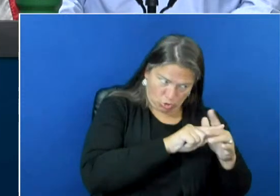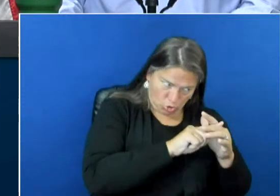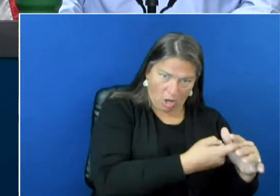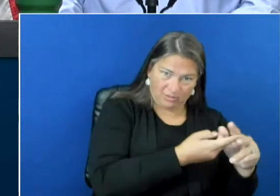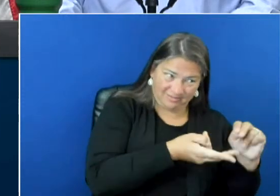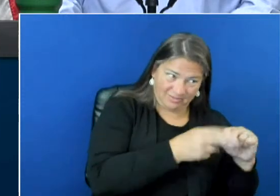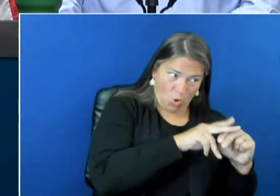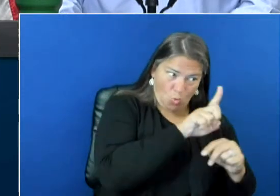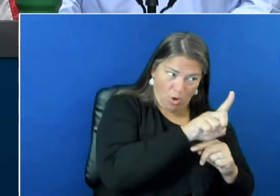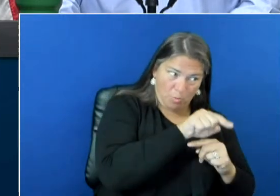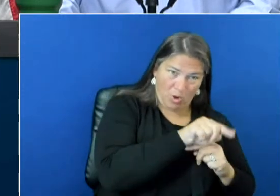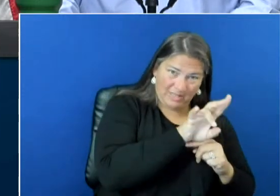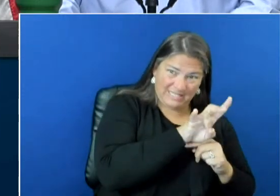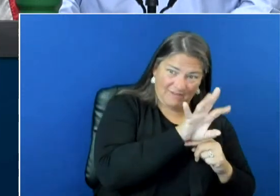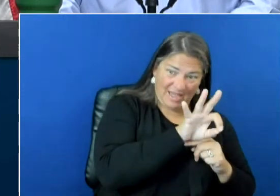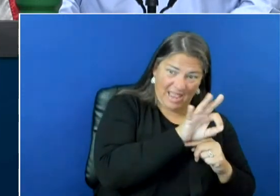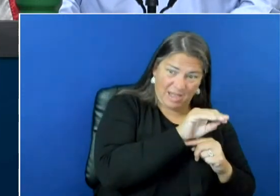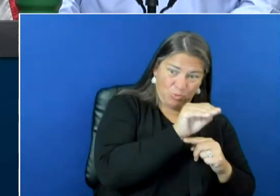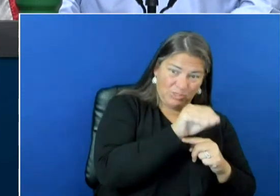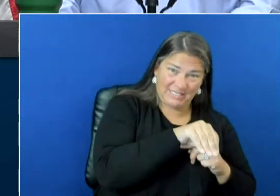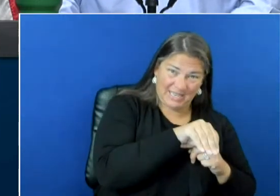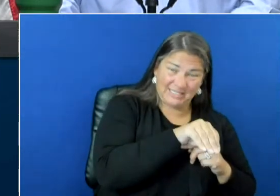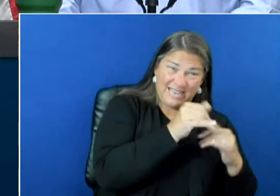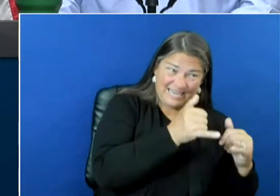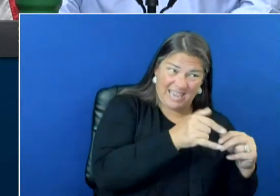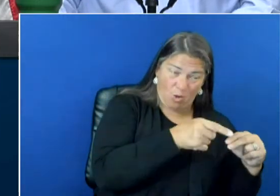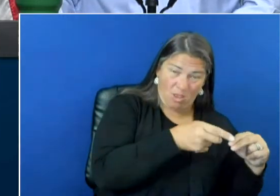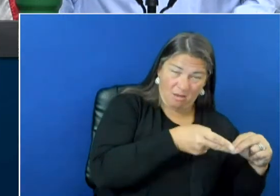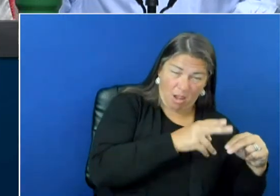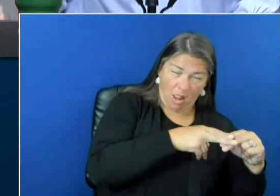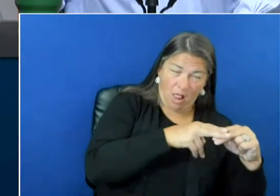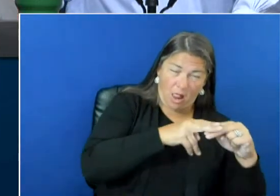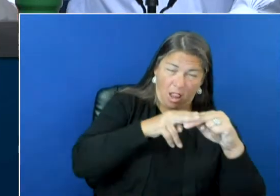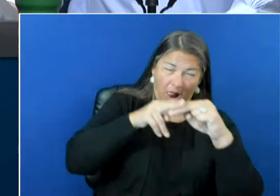1.79%. It is now 8 points higher.